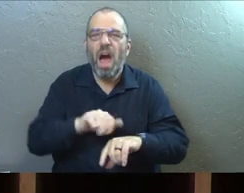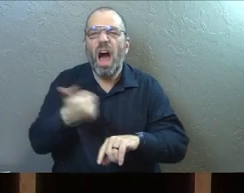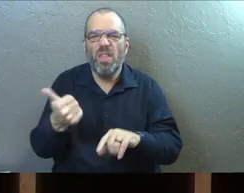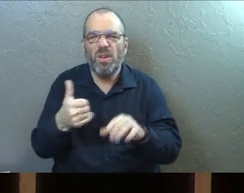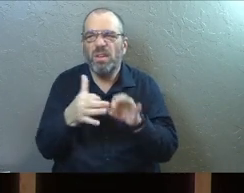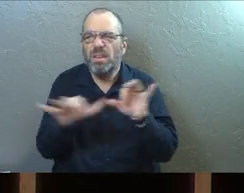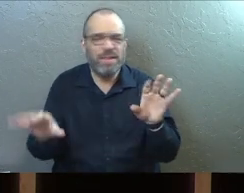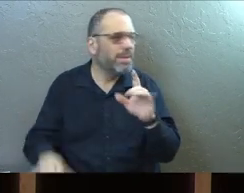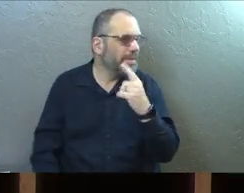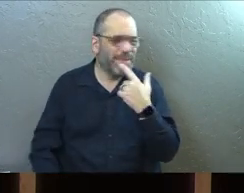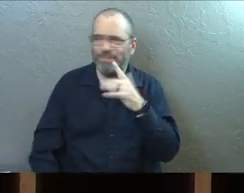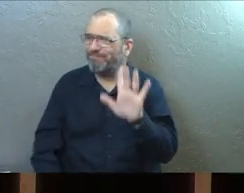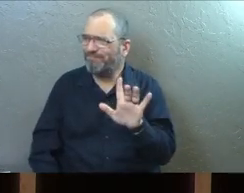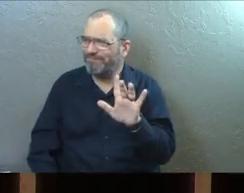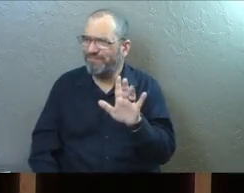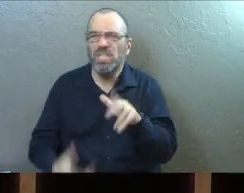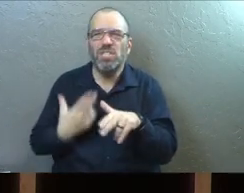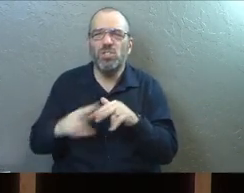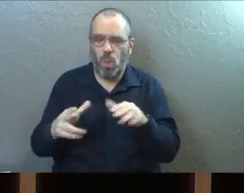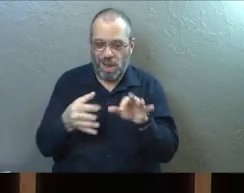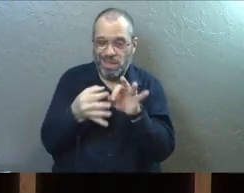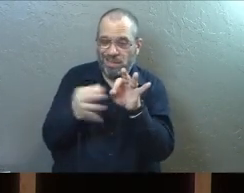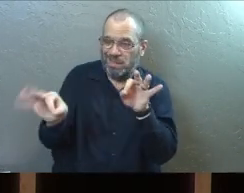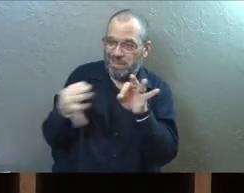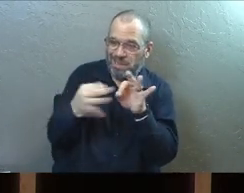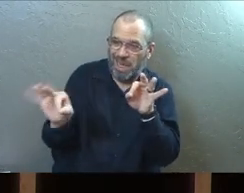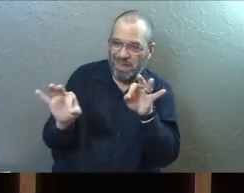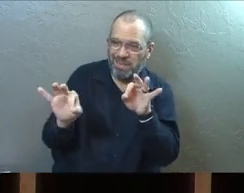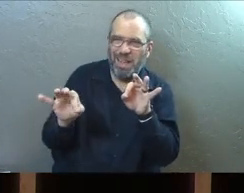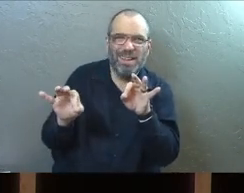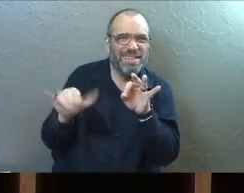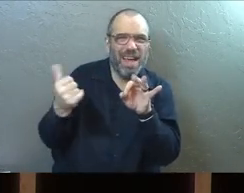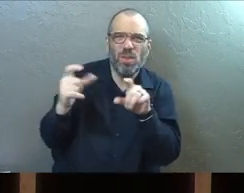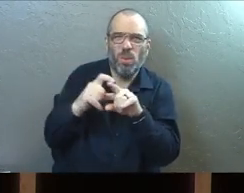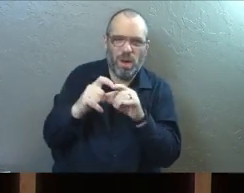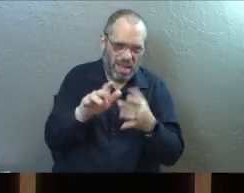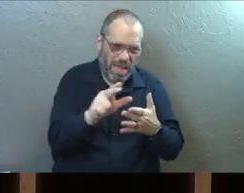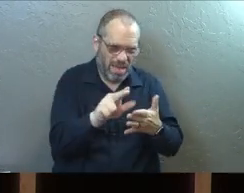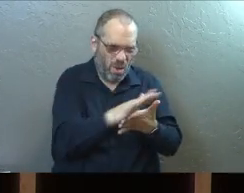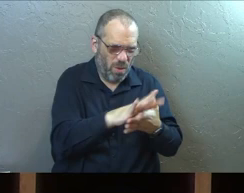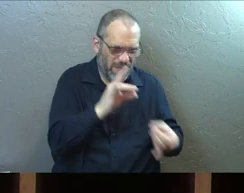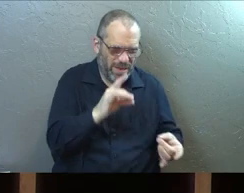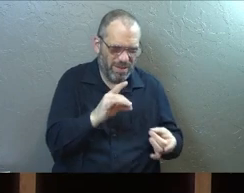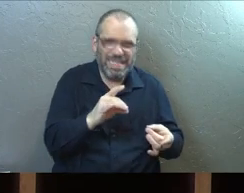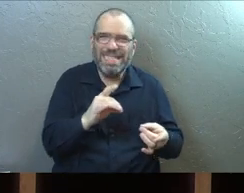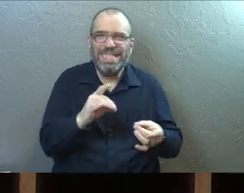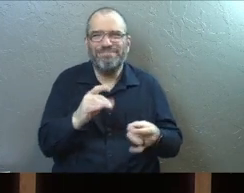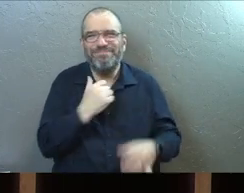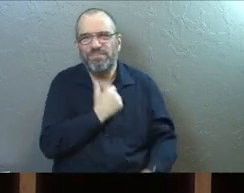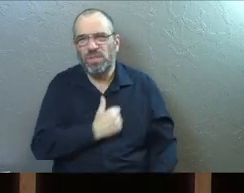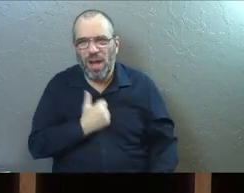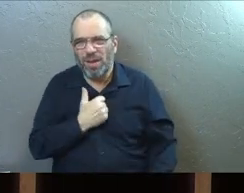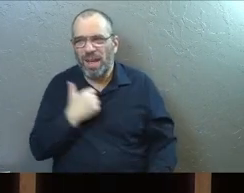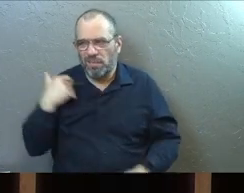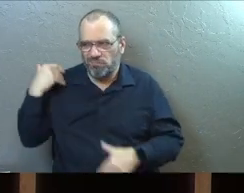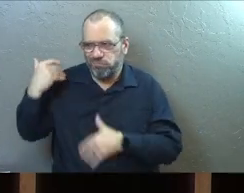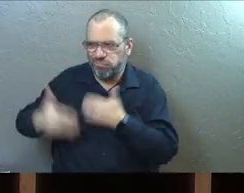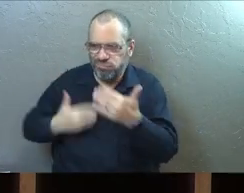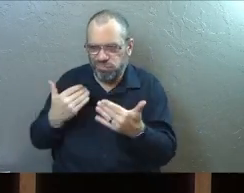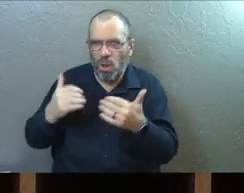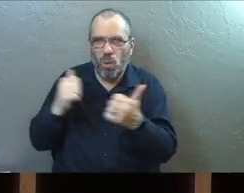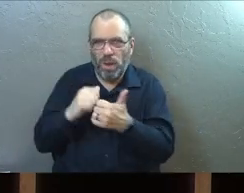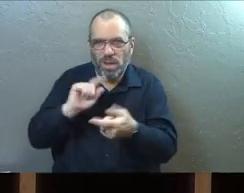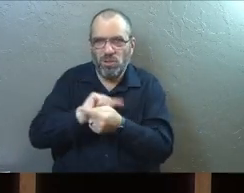I will just say this briefly. Tongues is another word, kind of like Holy Ghost, that's a little bit unfortunate down through the ages